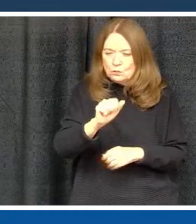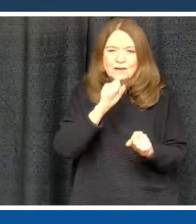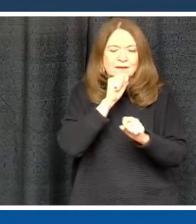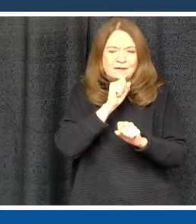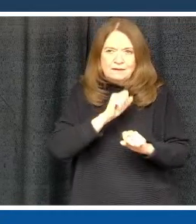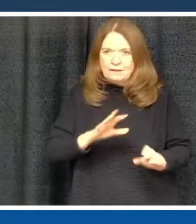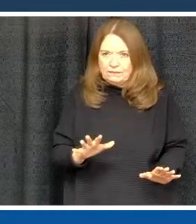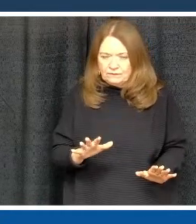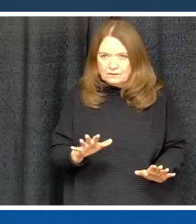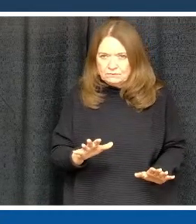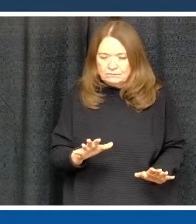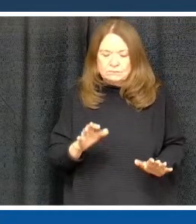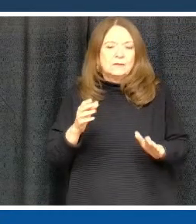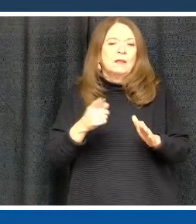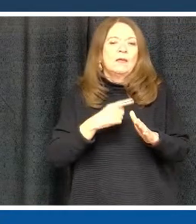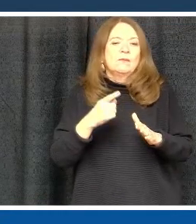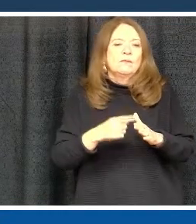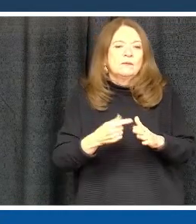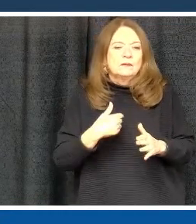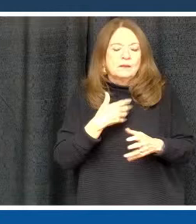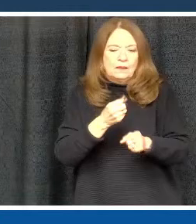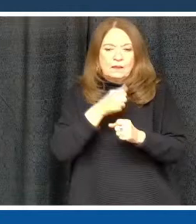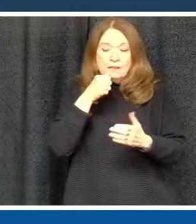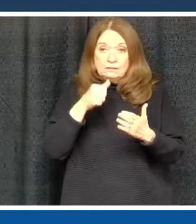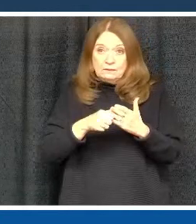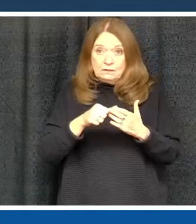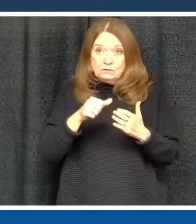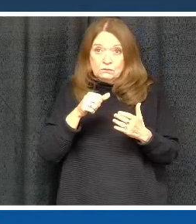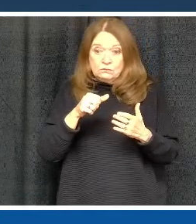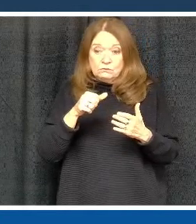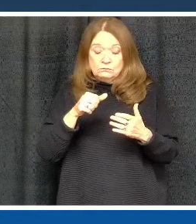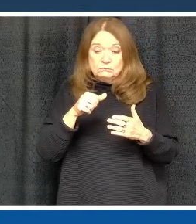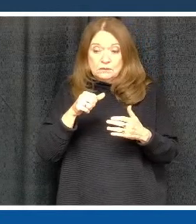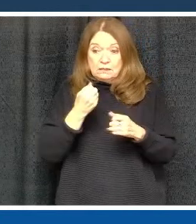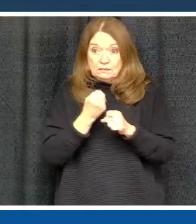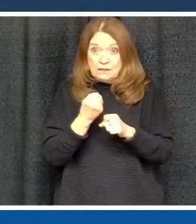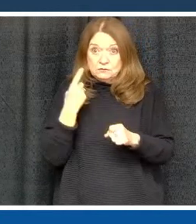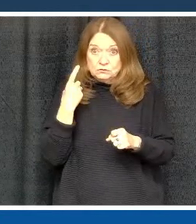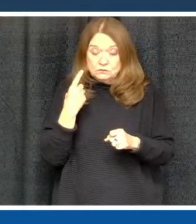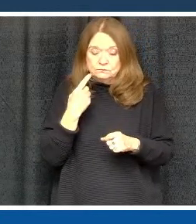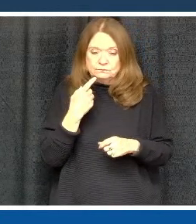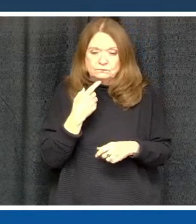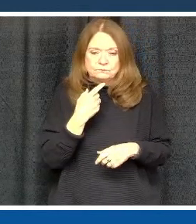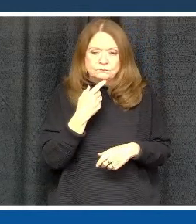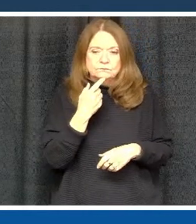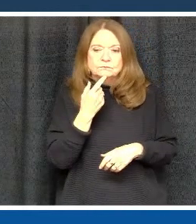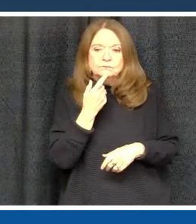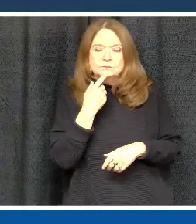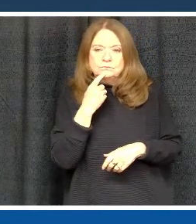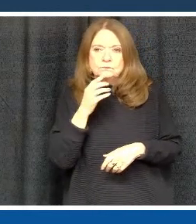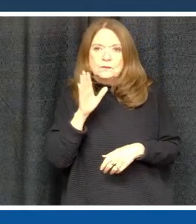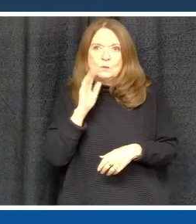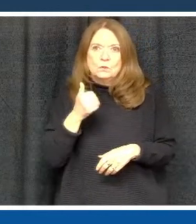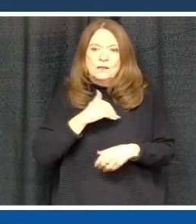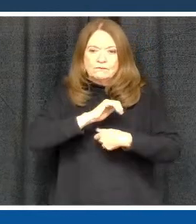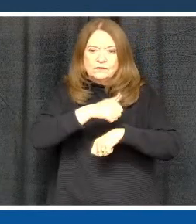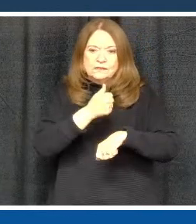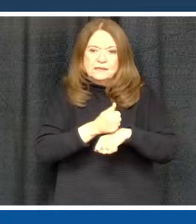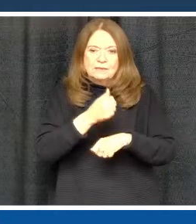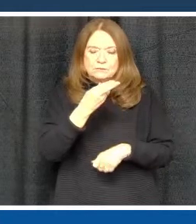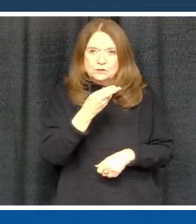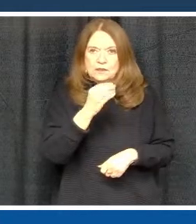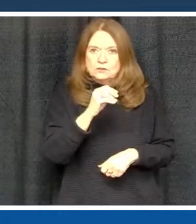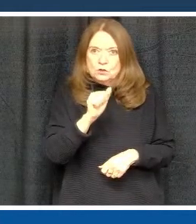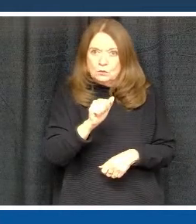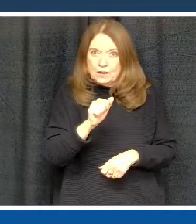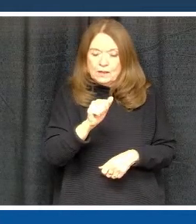to me. And then I got a letter in the mail last year saying that there is going to be an established HOA and